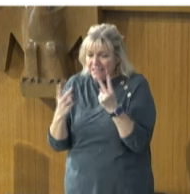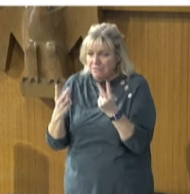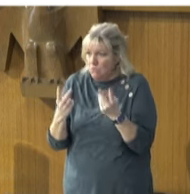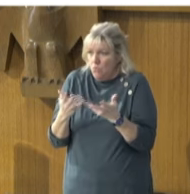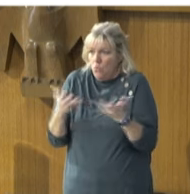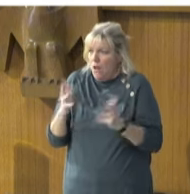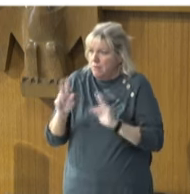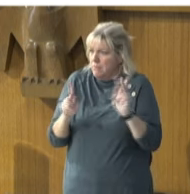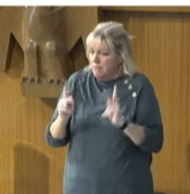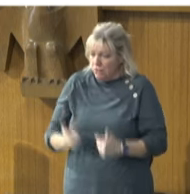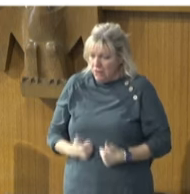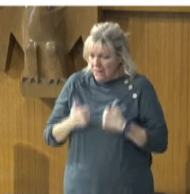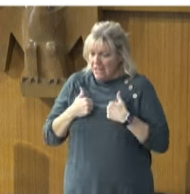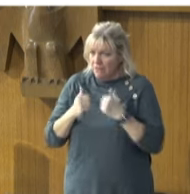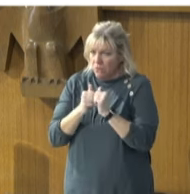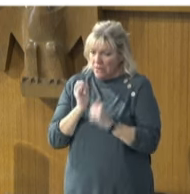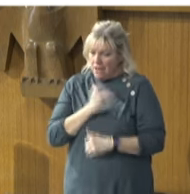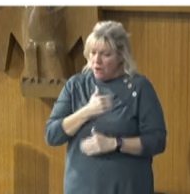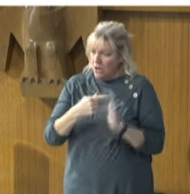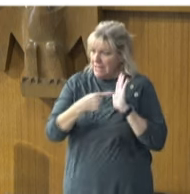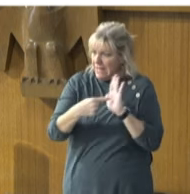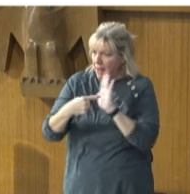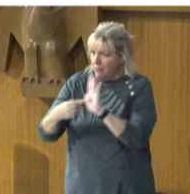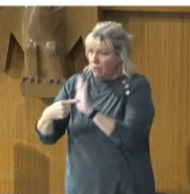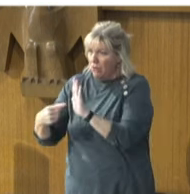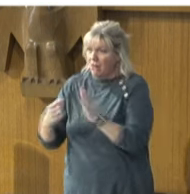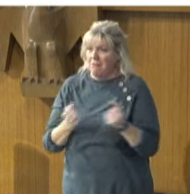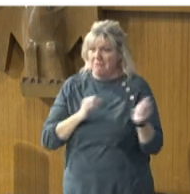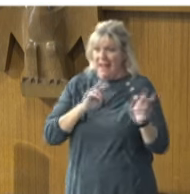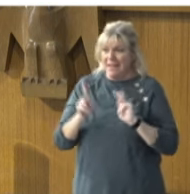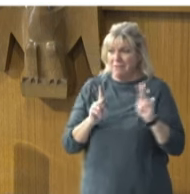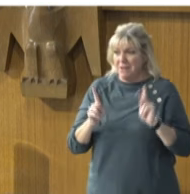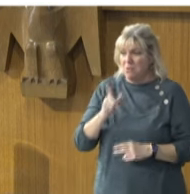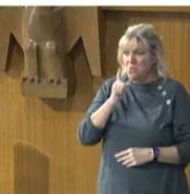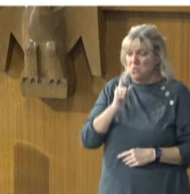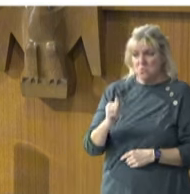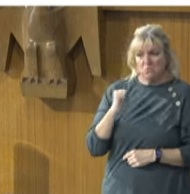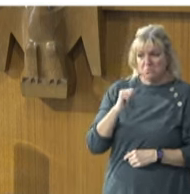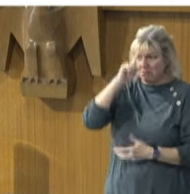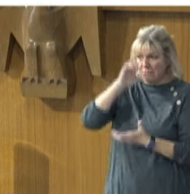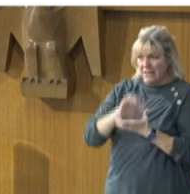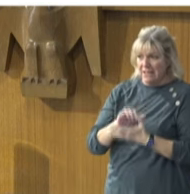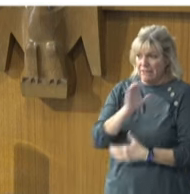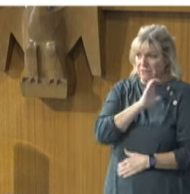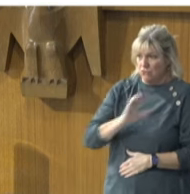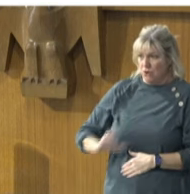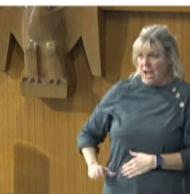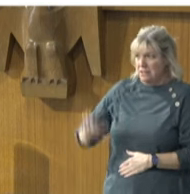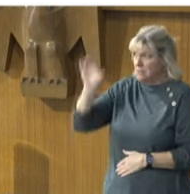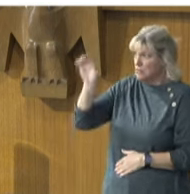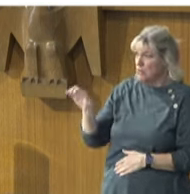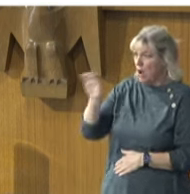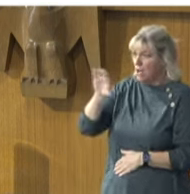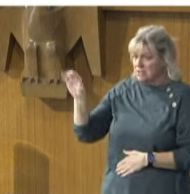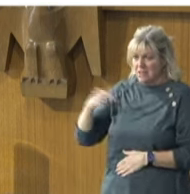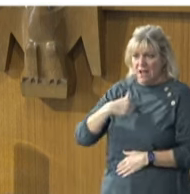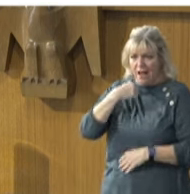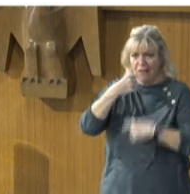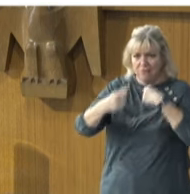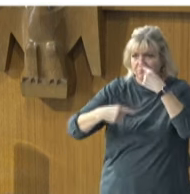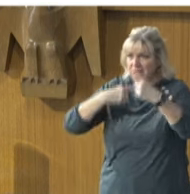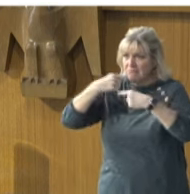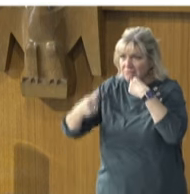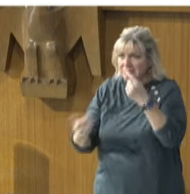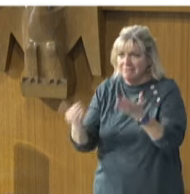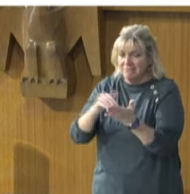have in us. For many live as enemies of the cross of Christ. I have often told you of them, and now I tell you even